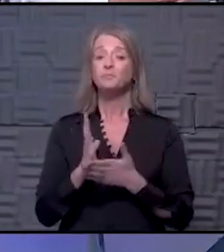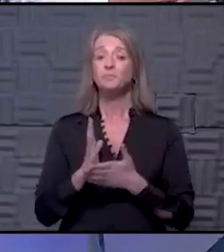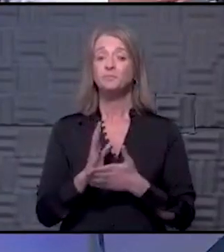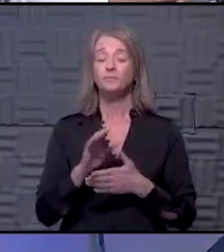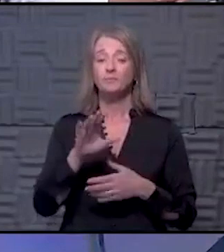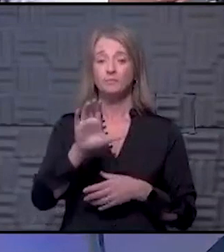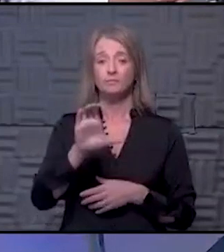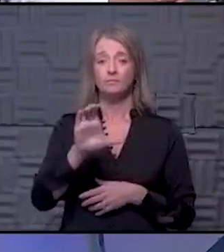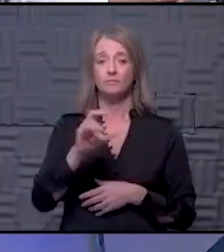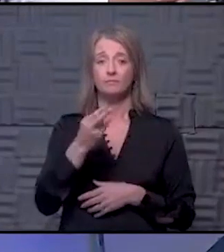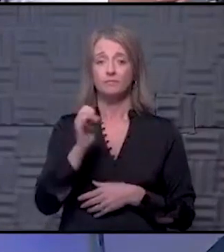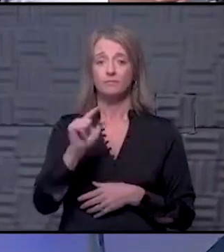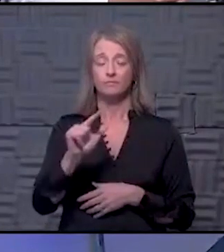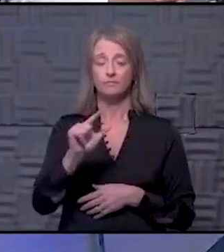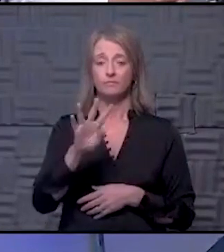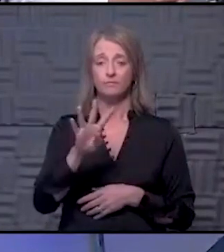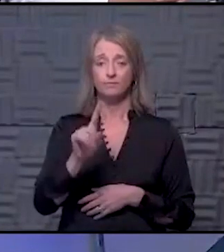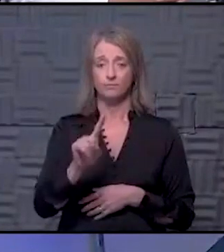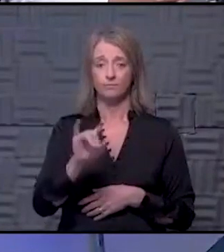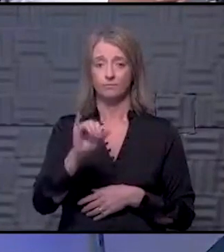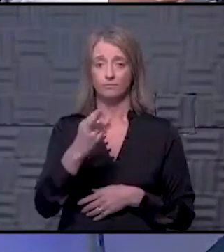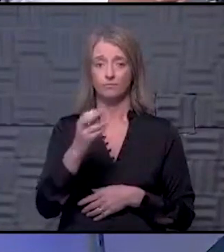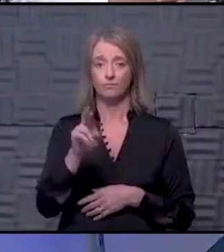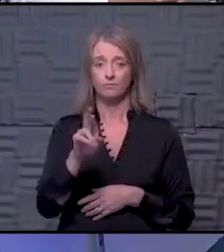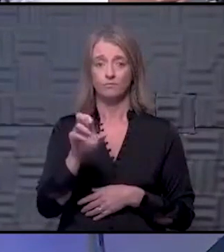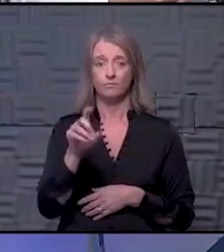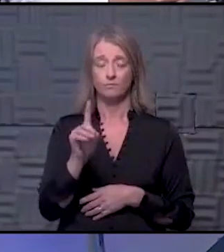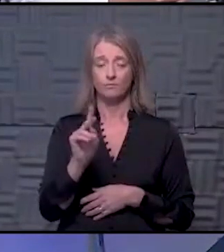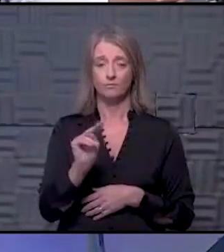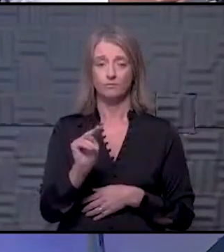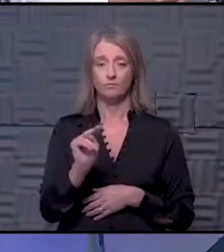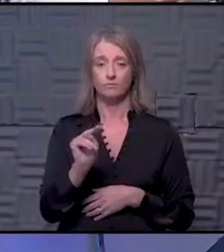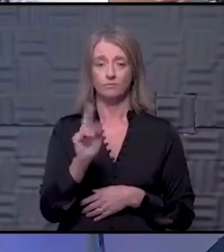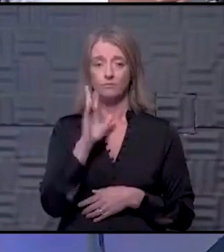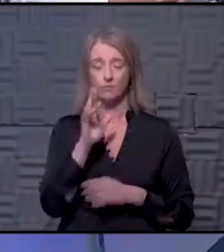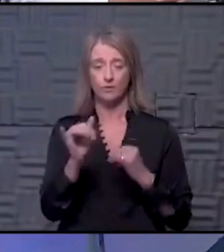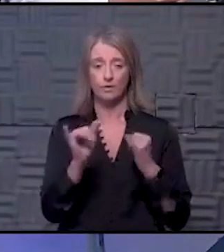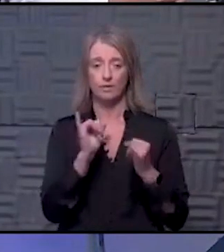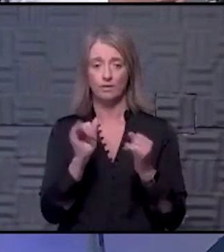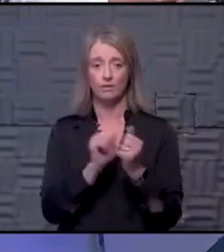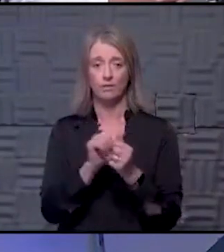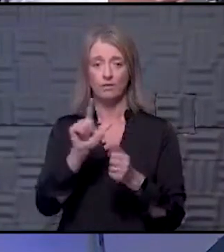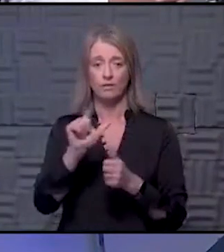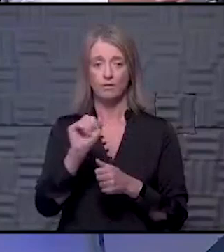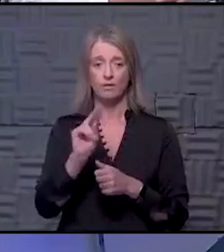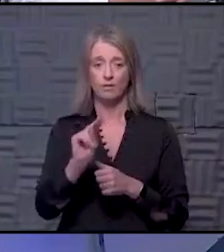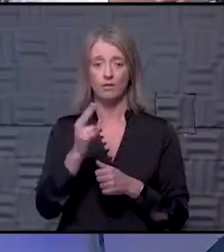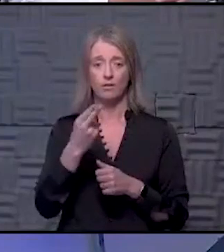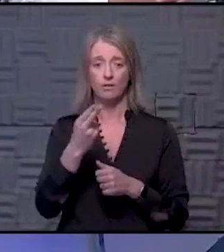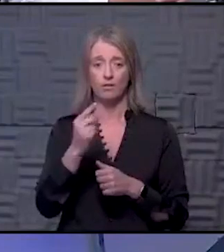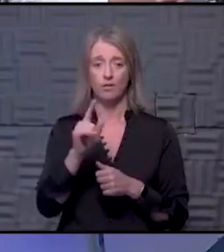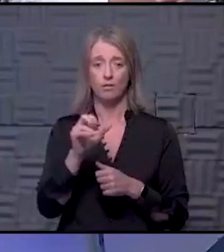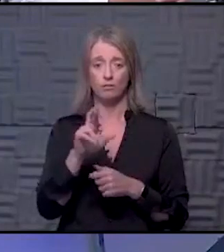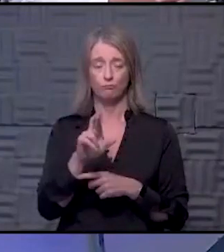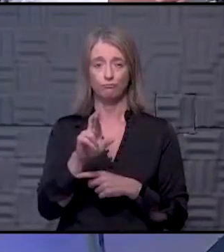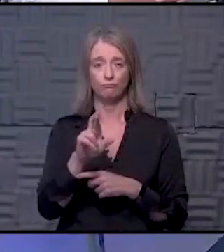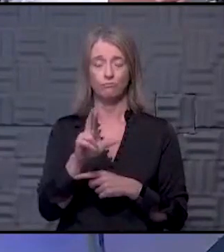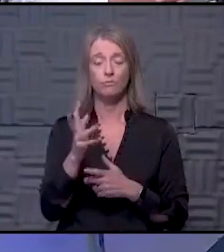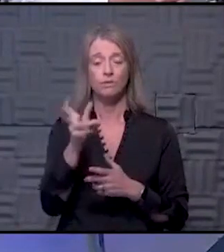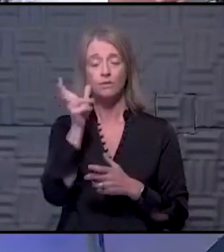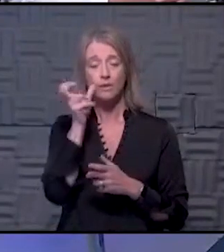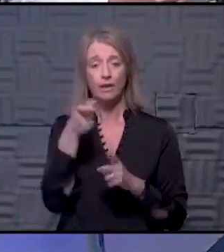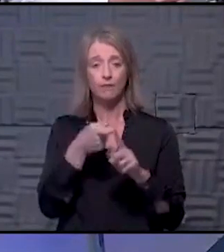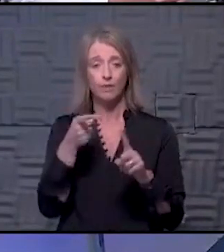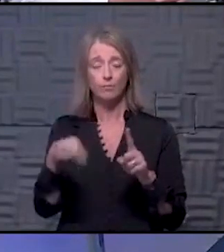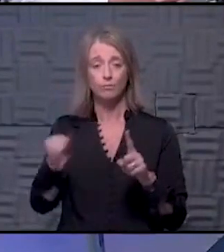Channel 41's Jordan Betts wants to know, she's going to be doing an interview later with a long hauler, and she would like to hear from